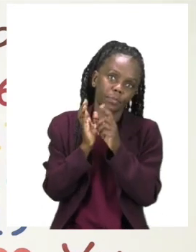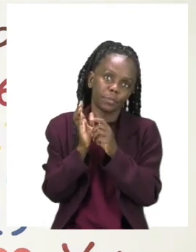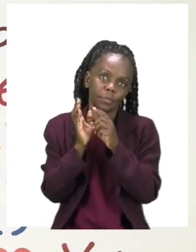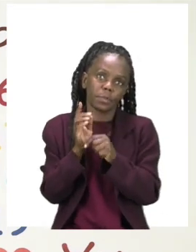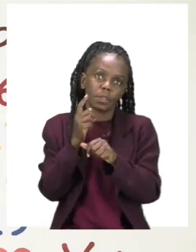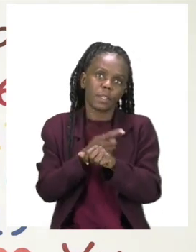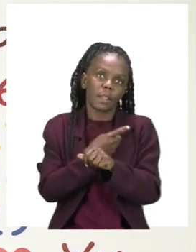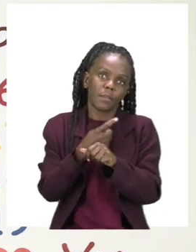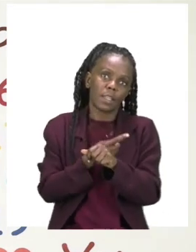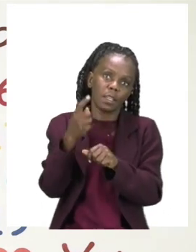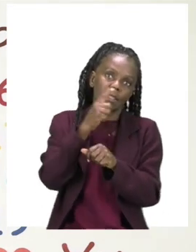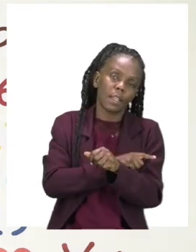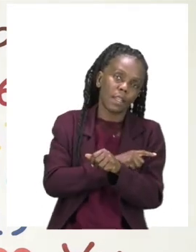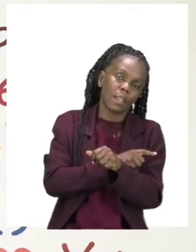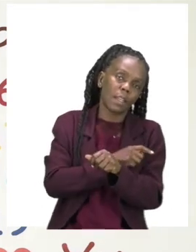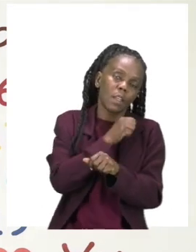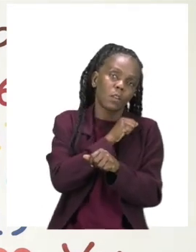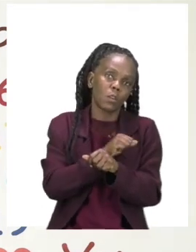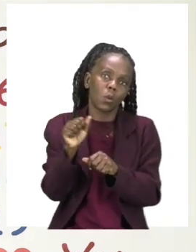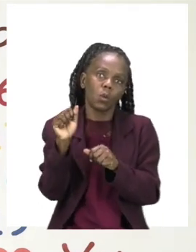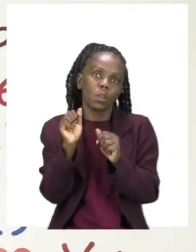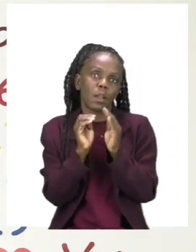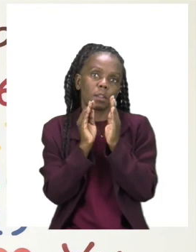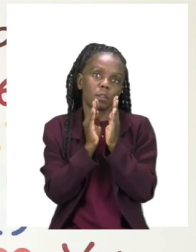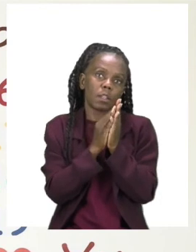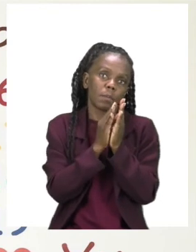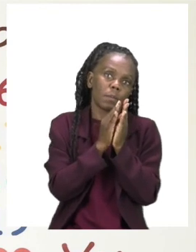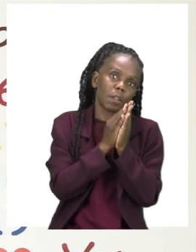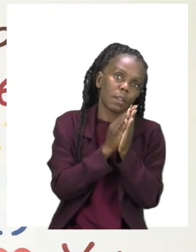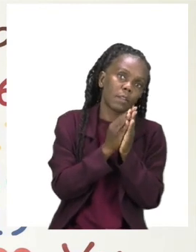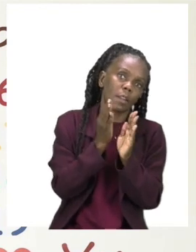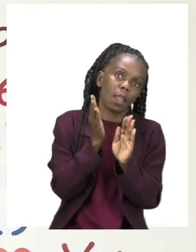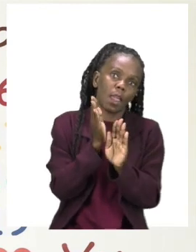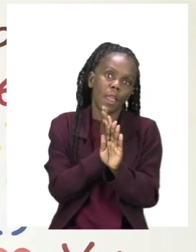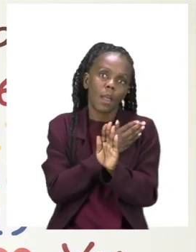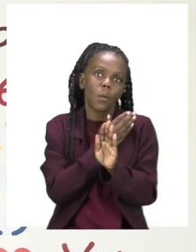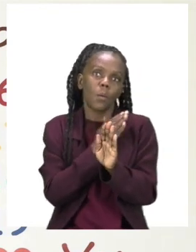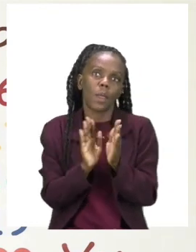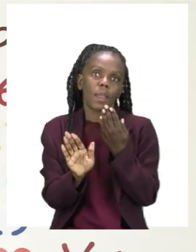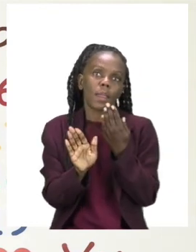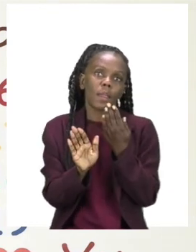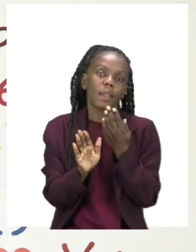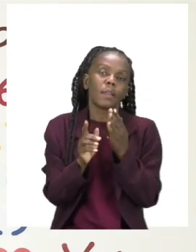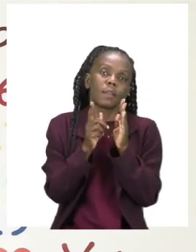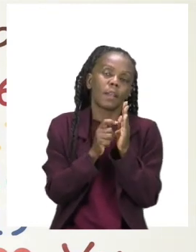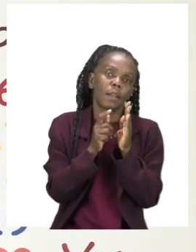Sanitize every day so the germs can stay away.